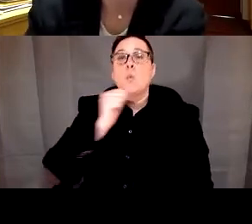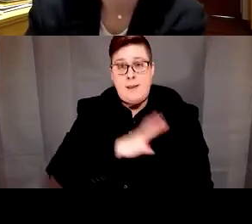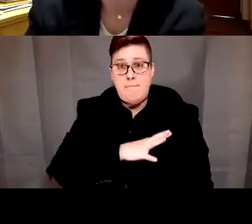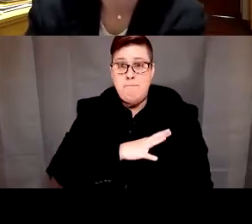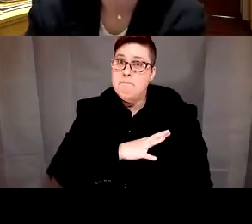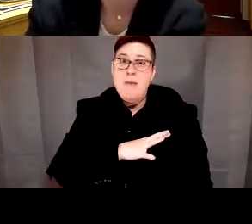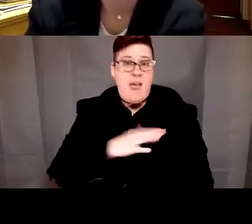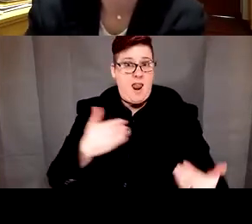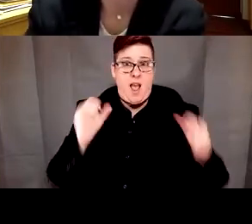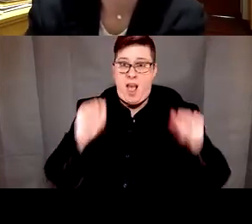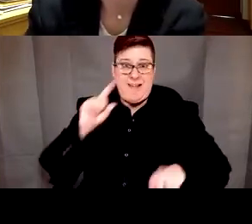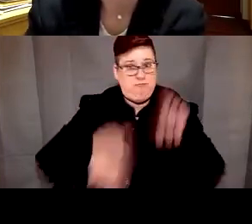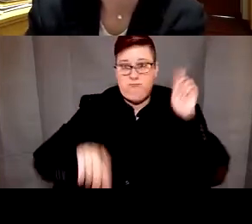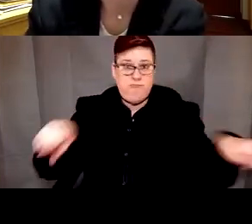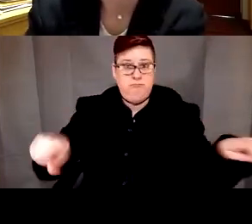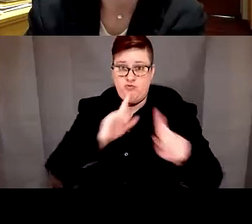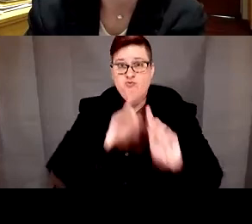react in all kinds of ways.